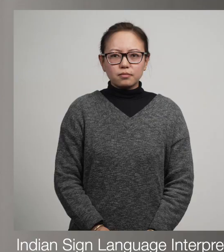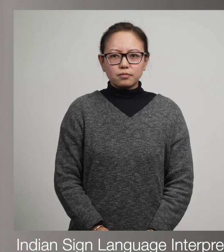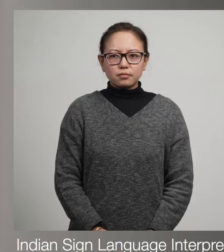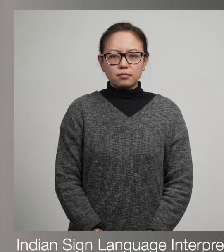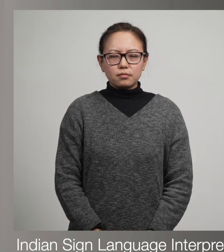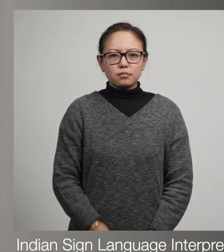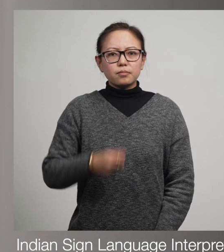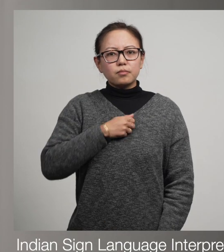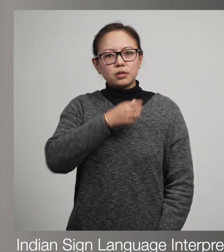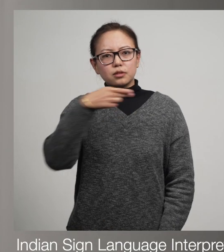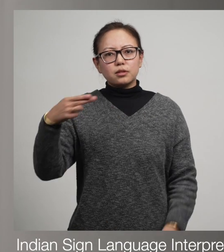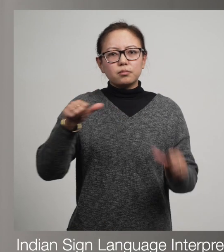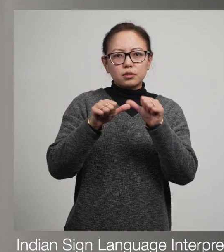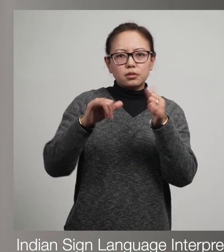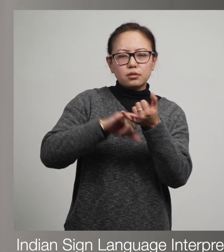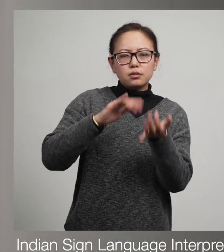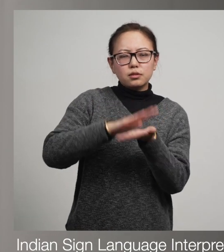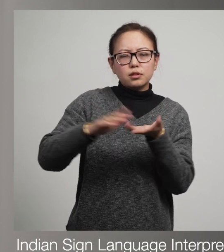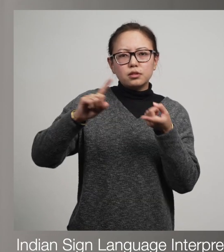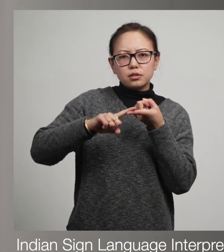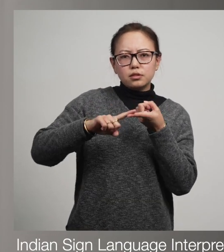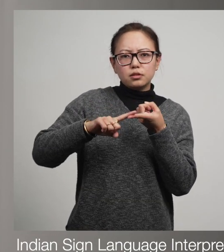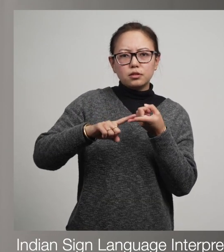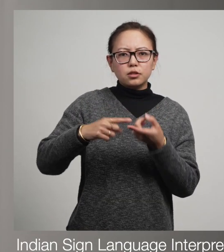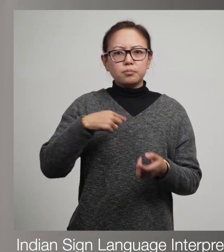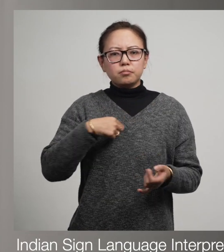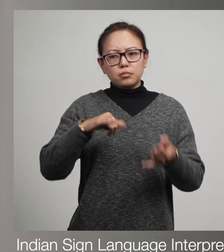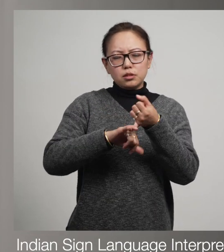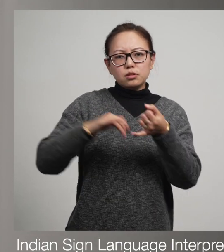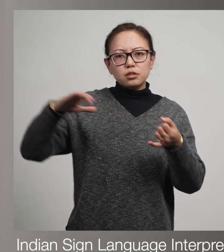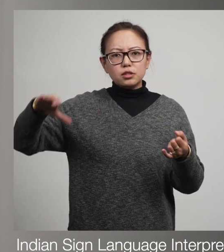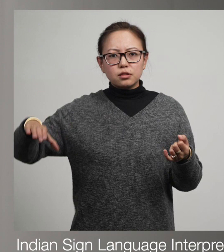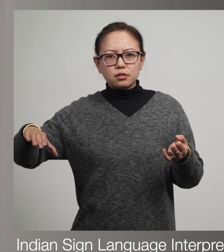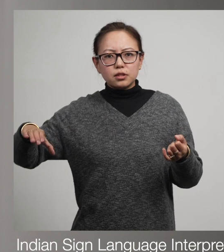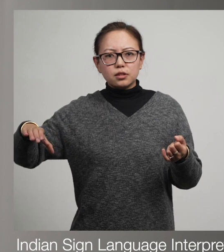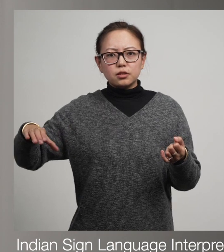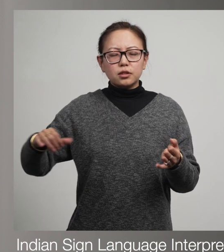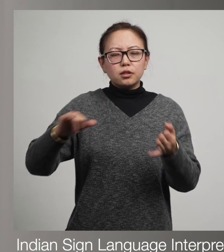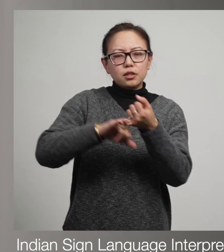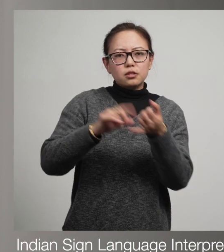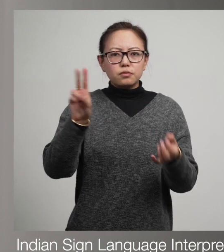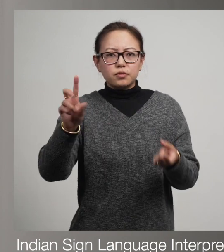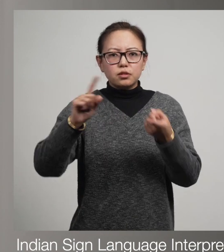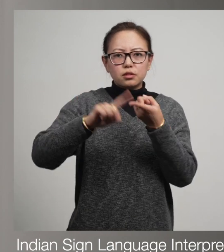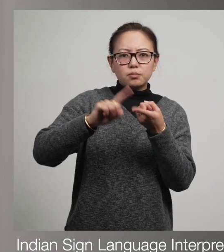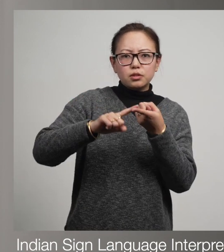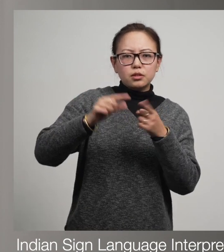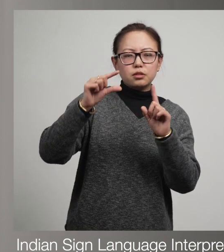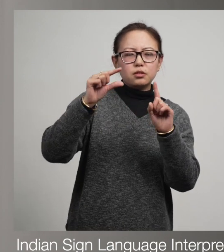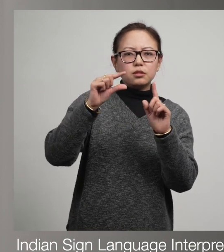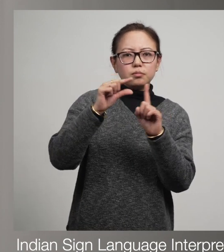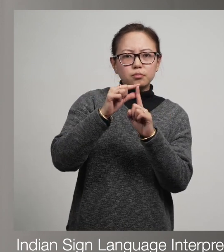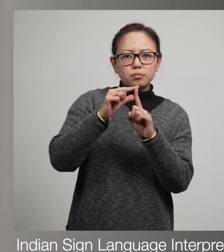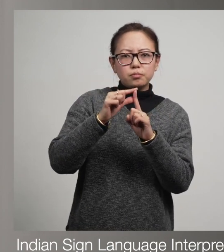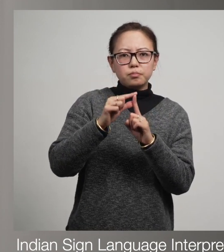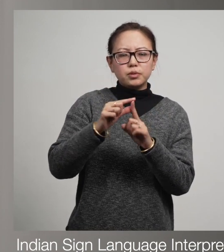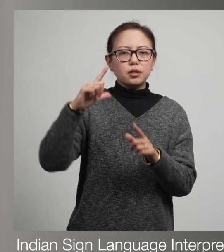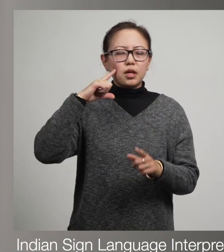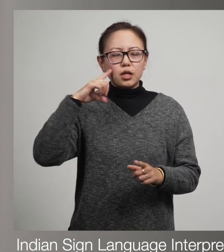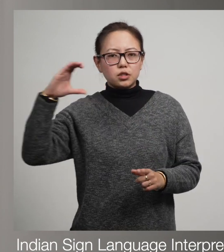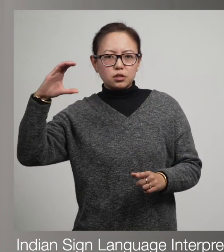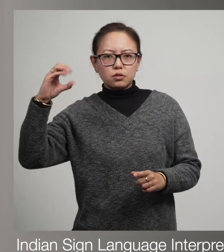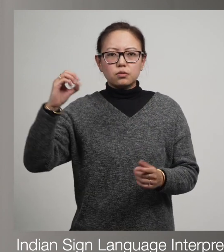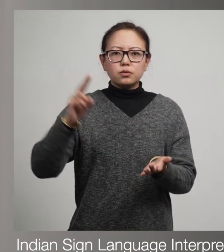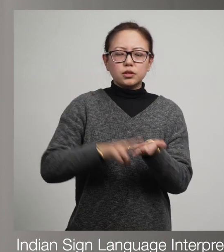My name is Ashay Kiba, and I am here at Naglen State Sweep Icon for Persons with Disabilities.